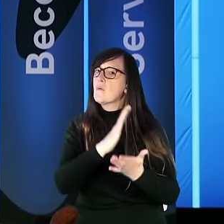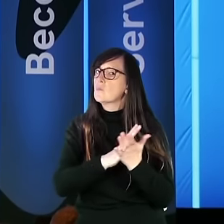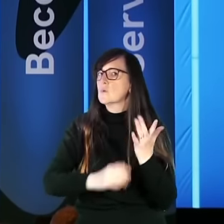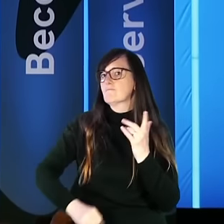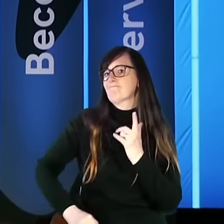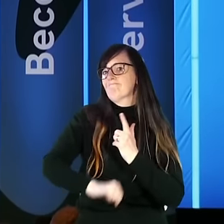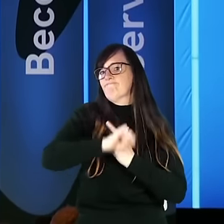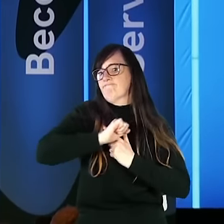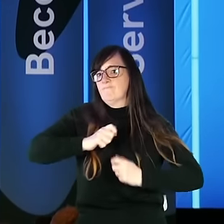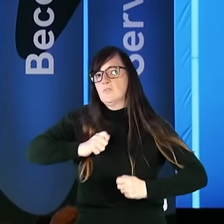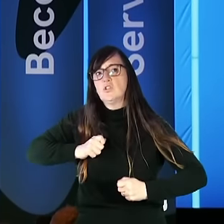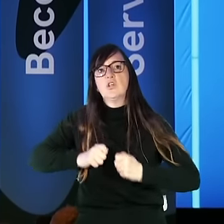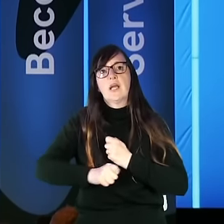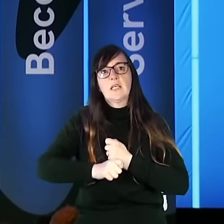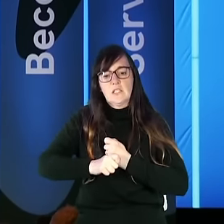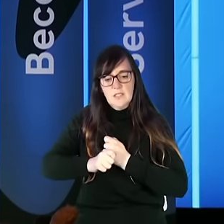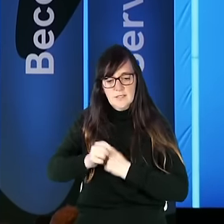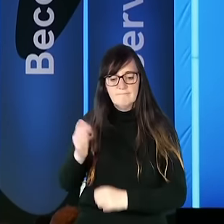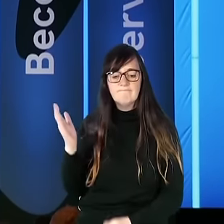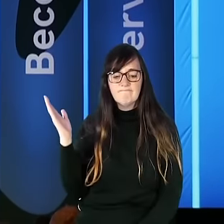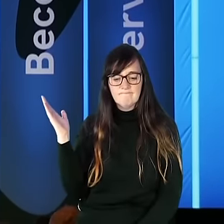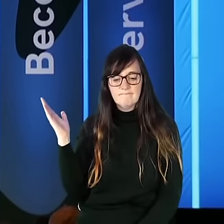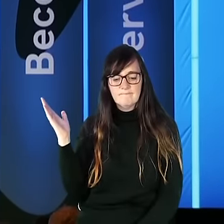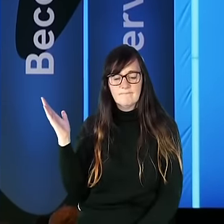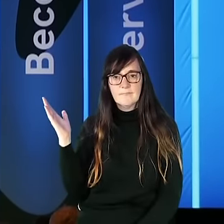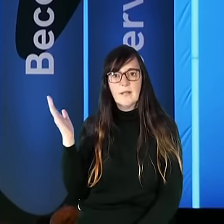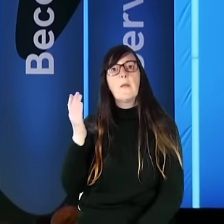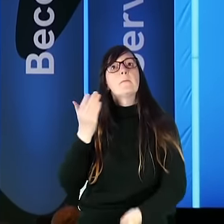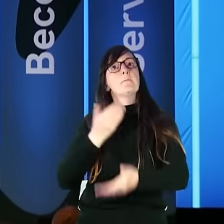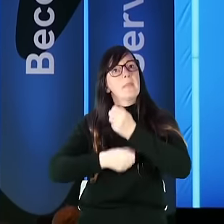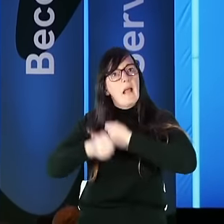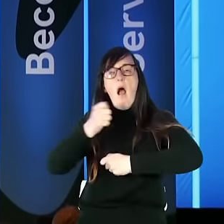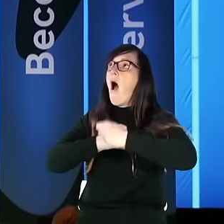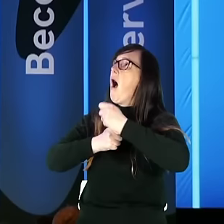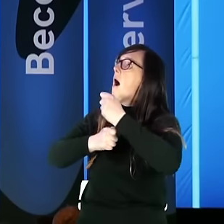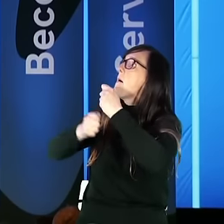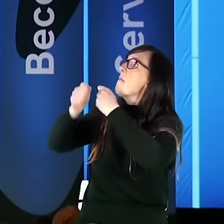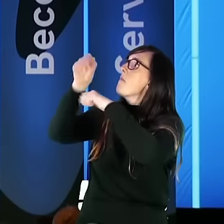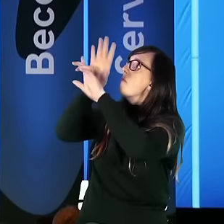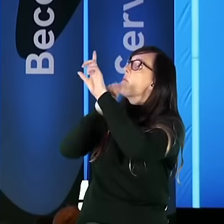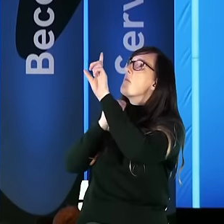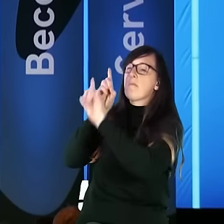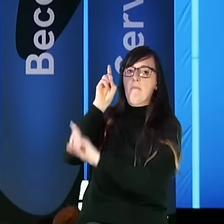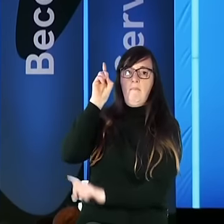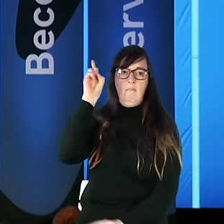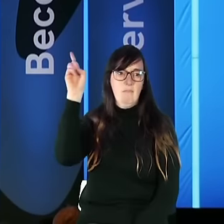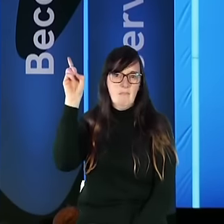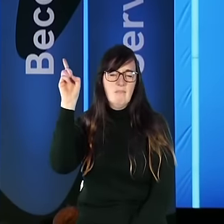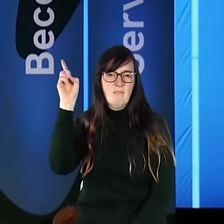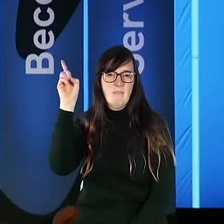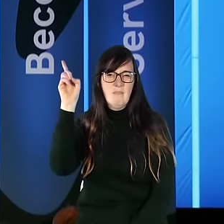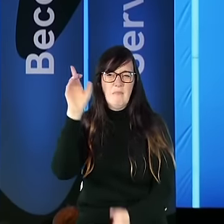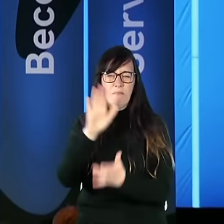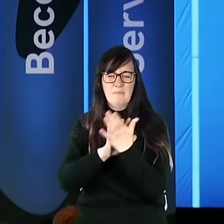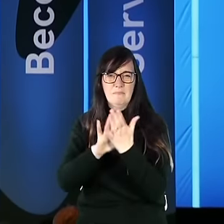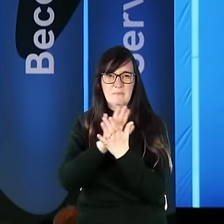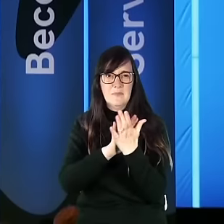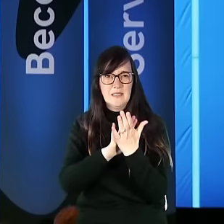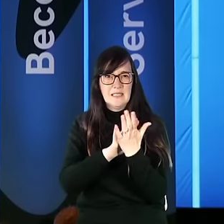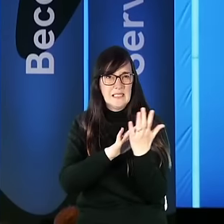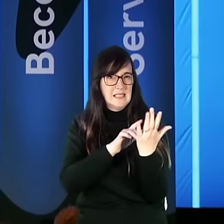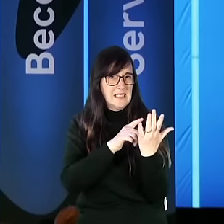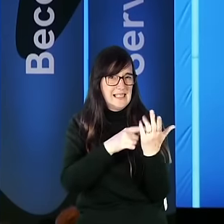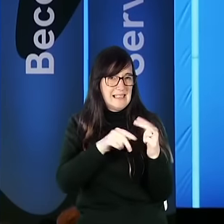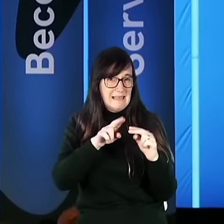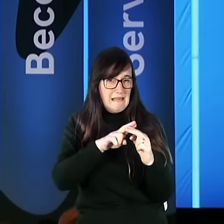are becoming like Jesus Christ, the Son of God. So really, we haven't heard unless